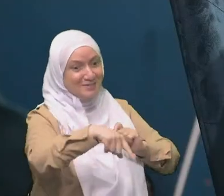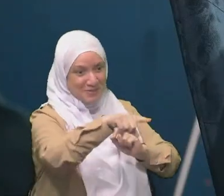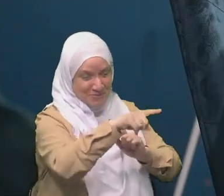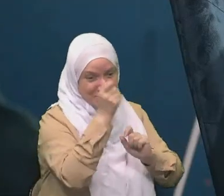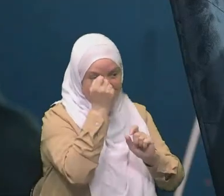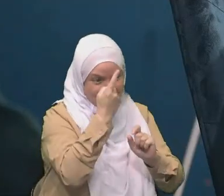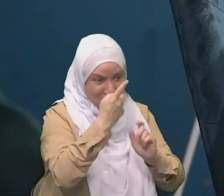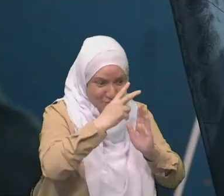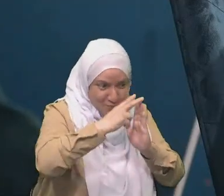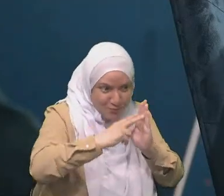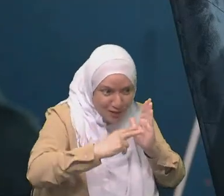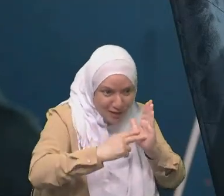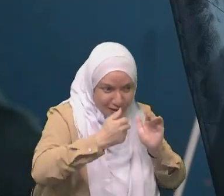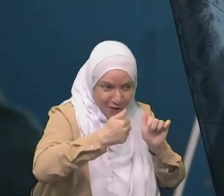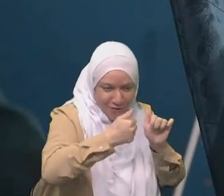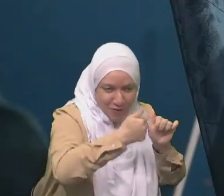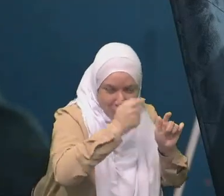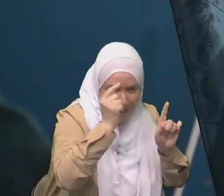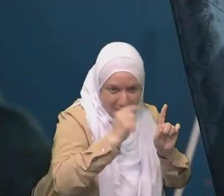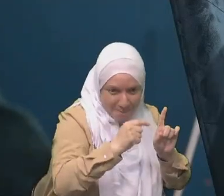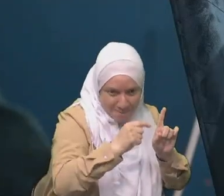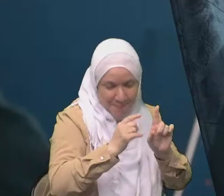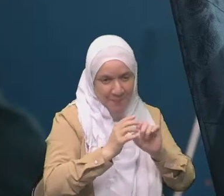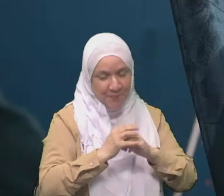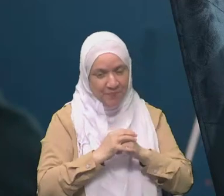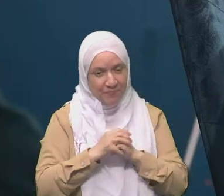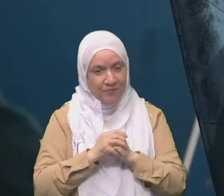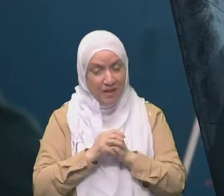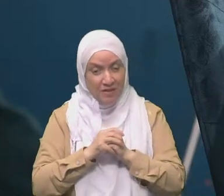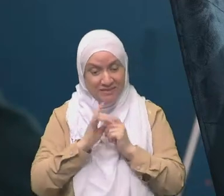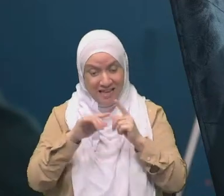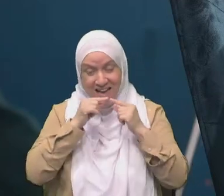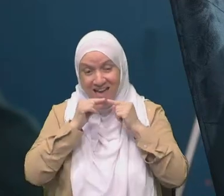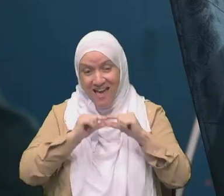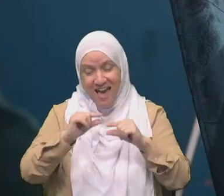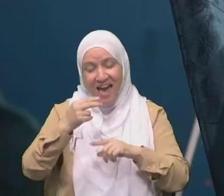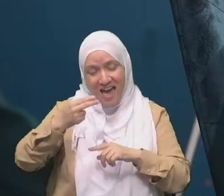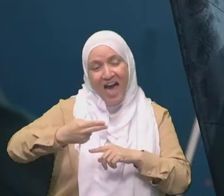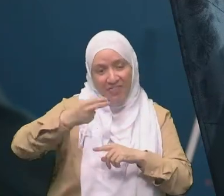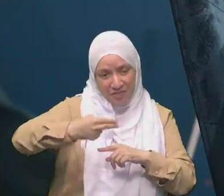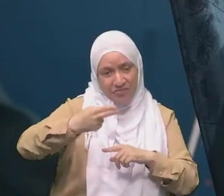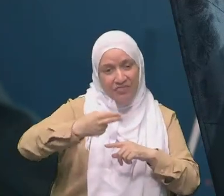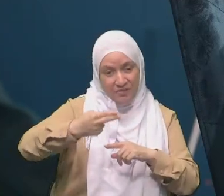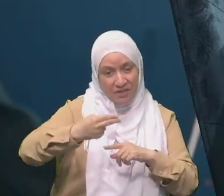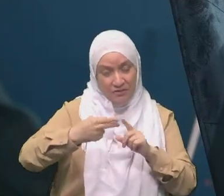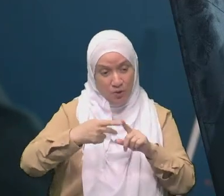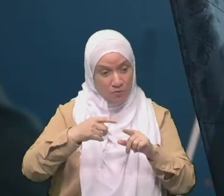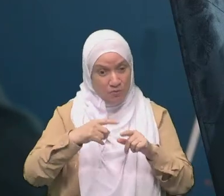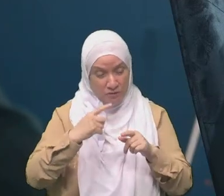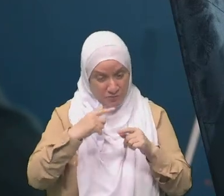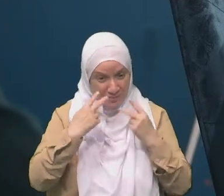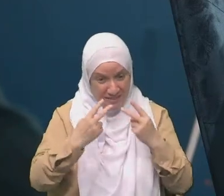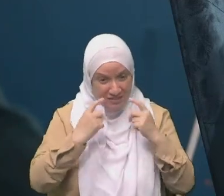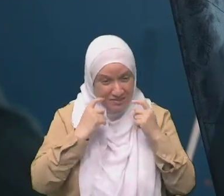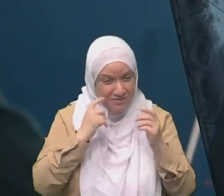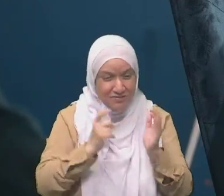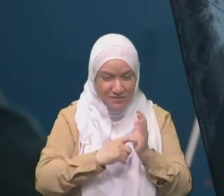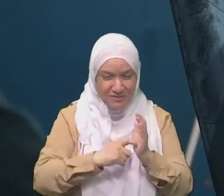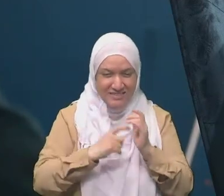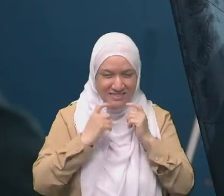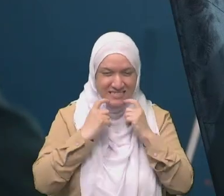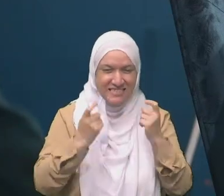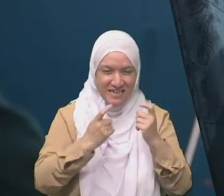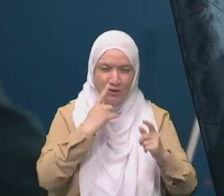that, you know, follow the sin that you commit with a good deed, it will wipe it out completely. That doesn't mean just, you know, like you're saying, that if you do something wrong, you need